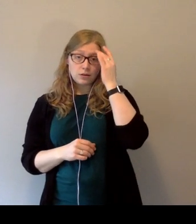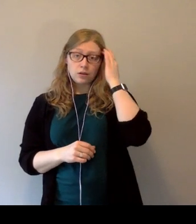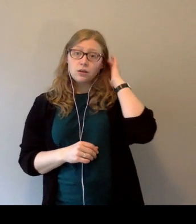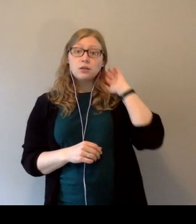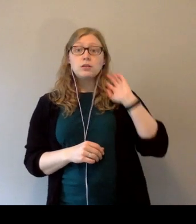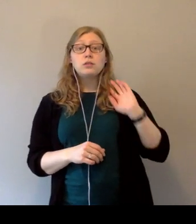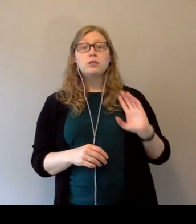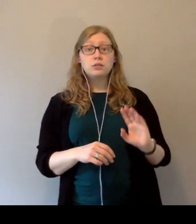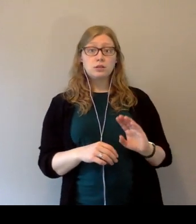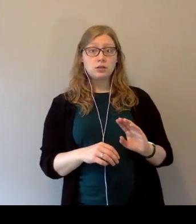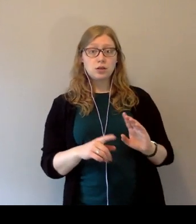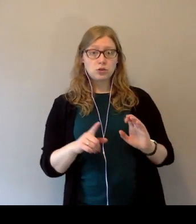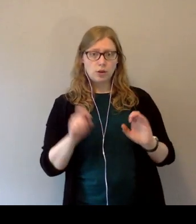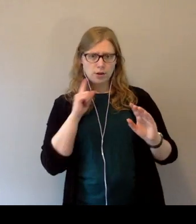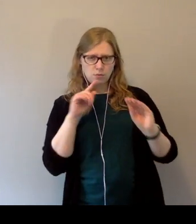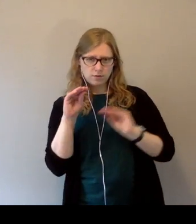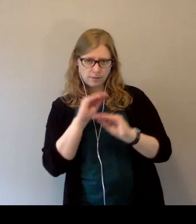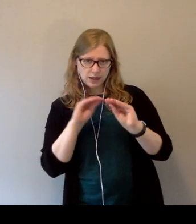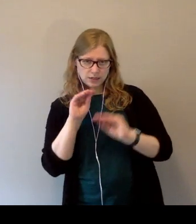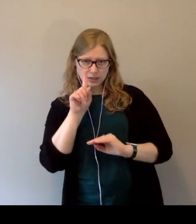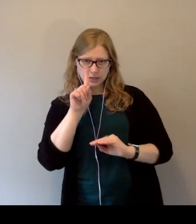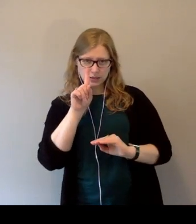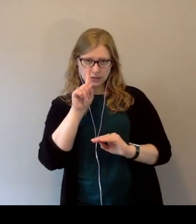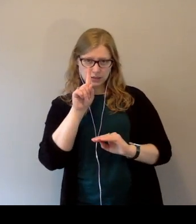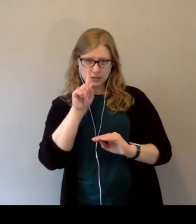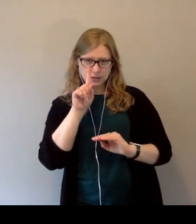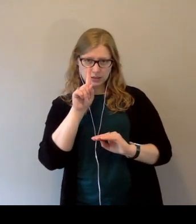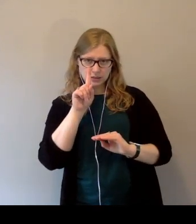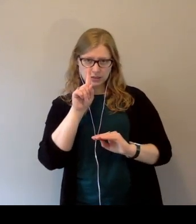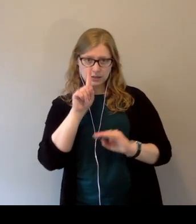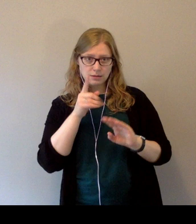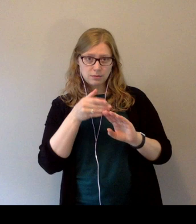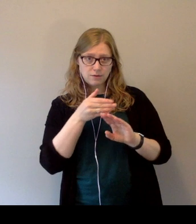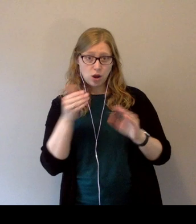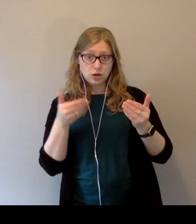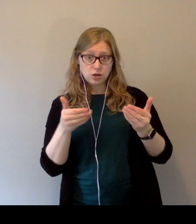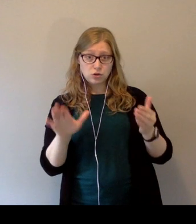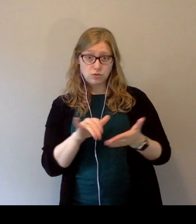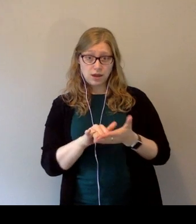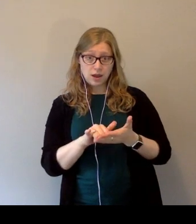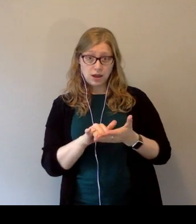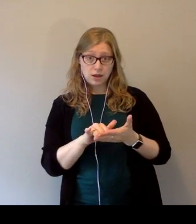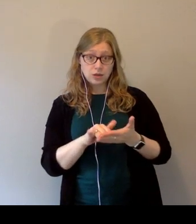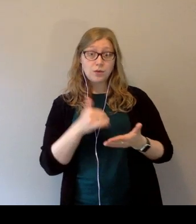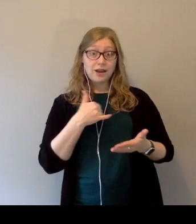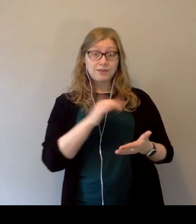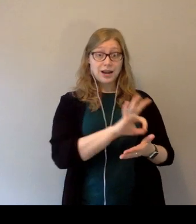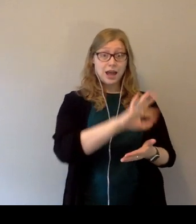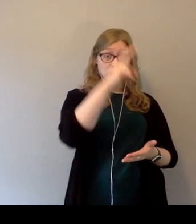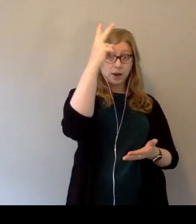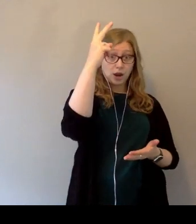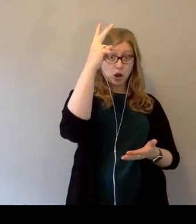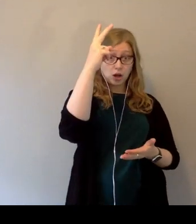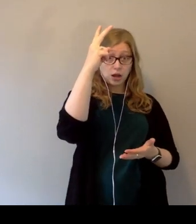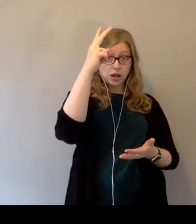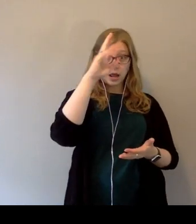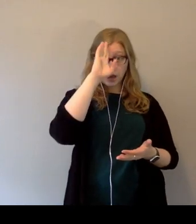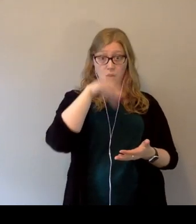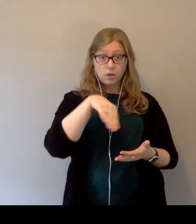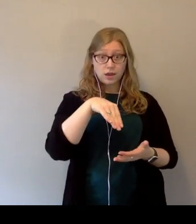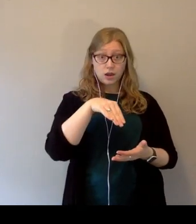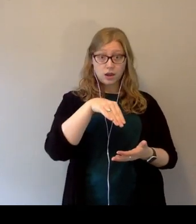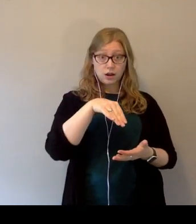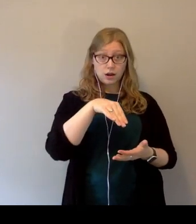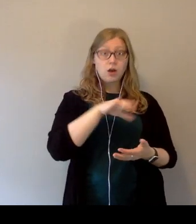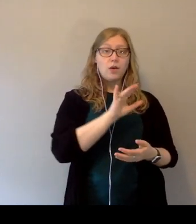So I'm gonna move some things around before I take the squares. So I'm gonna have 9 squared. I know that one.